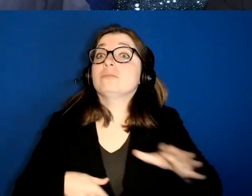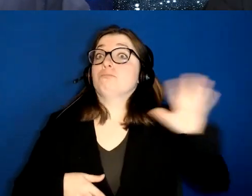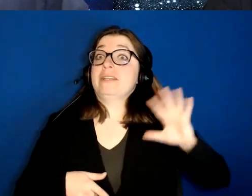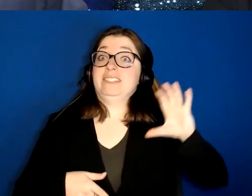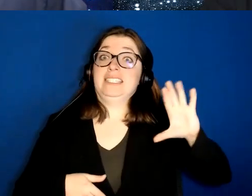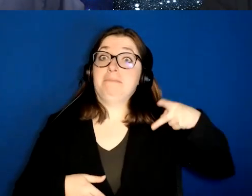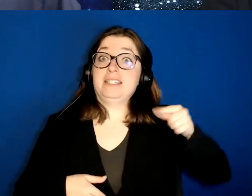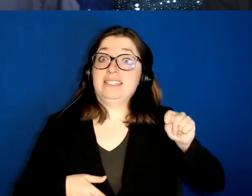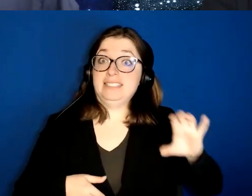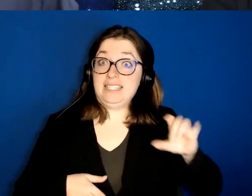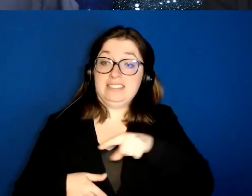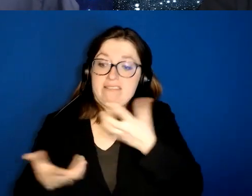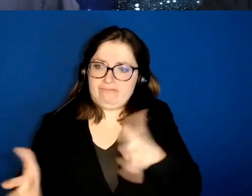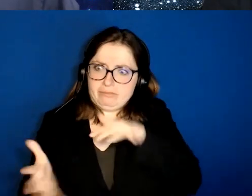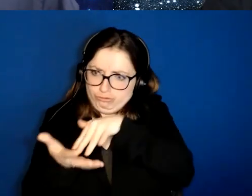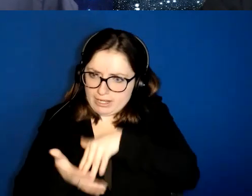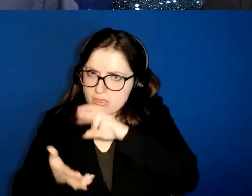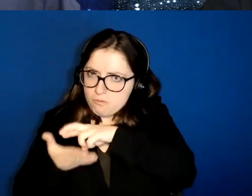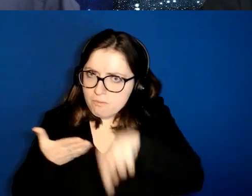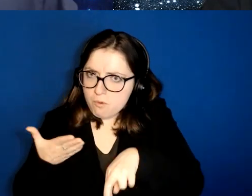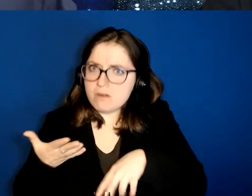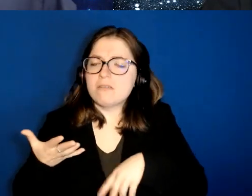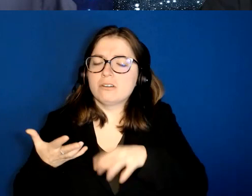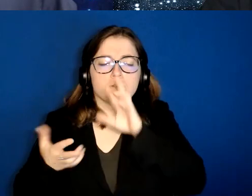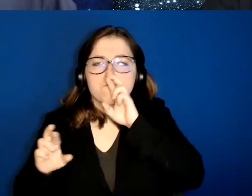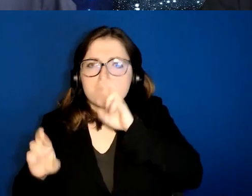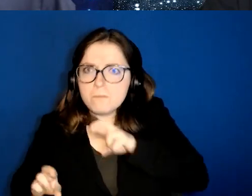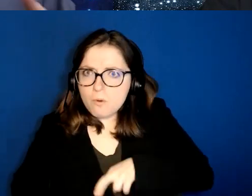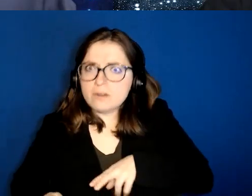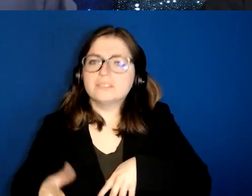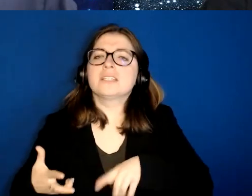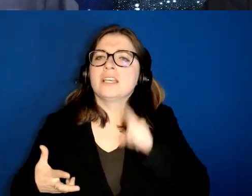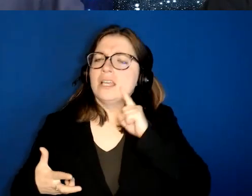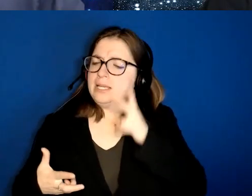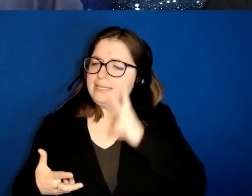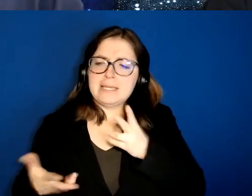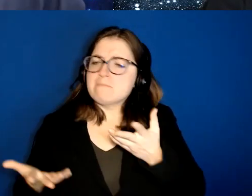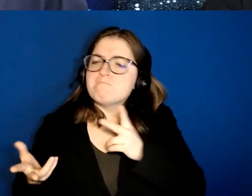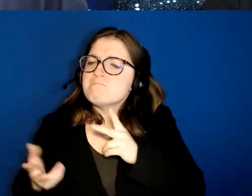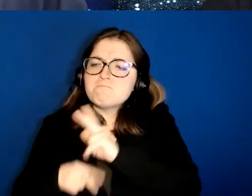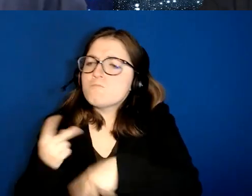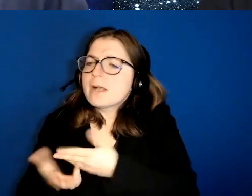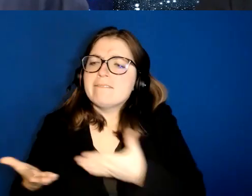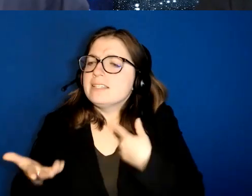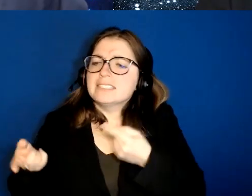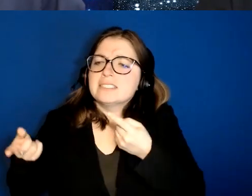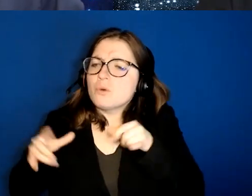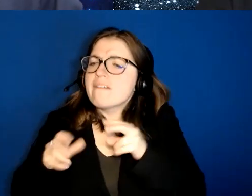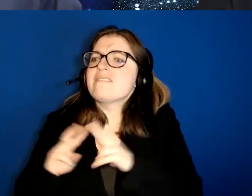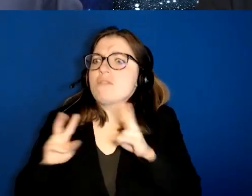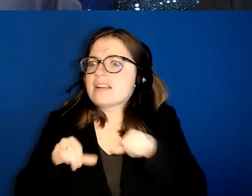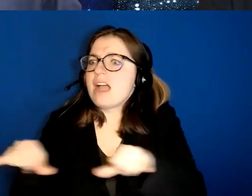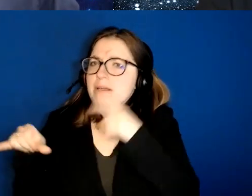see what kinds of things seem to be common to the excellent teams.